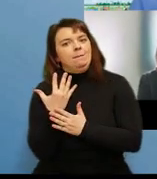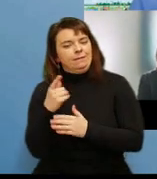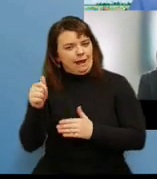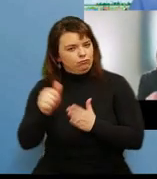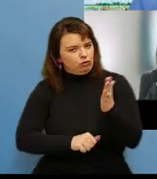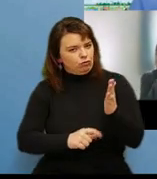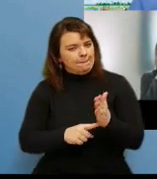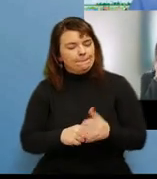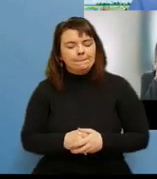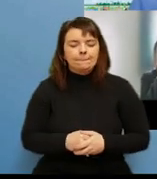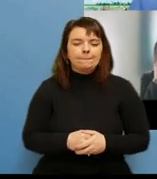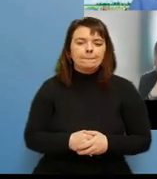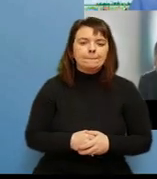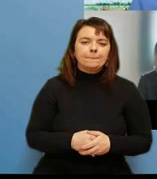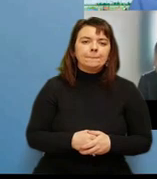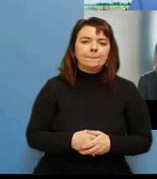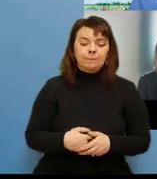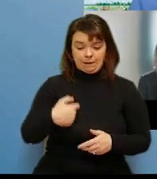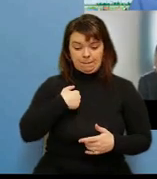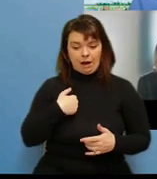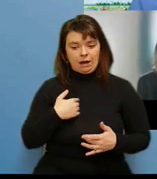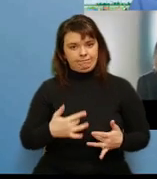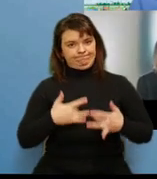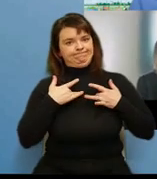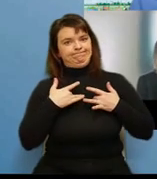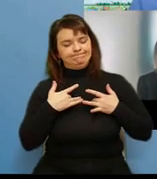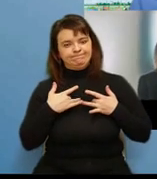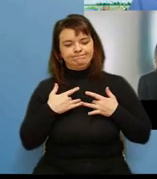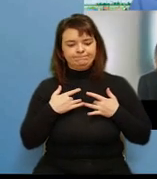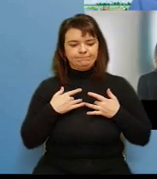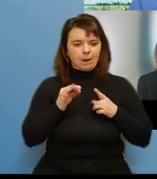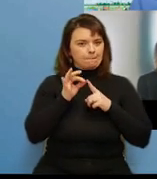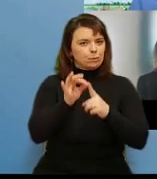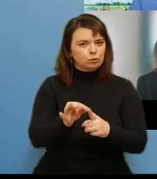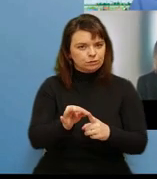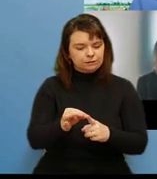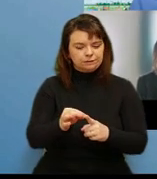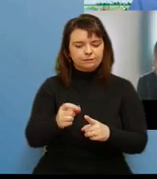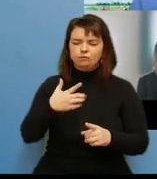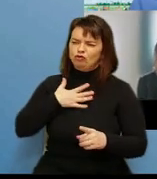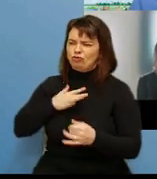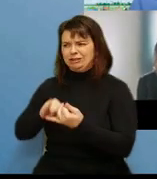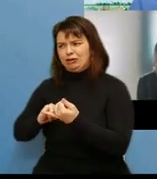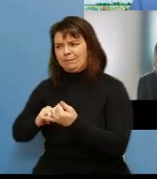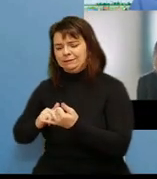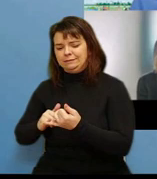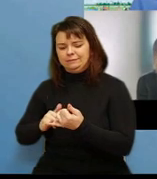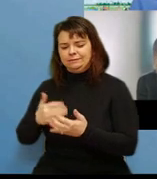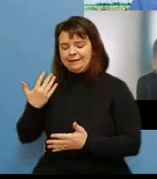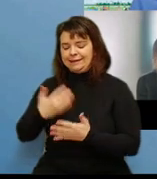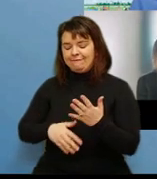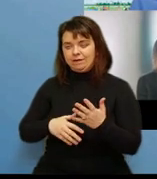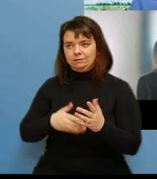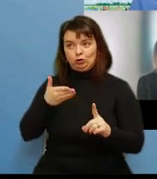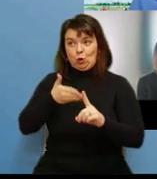we're already working on developing. But my point was just to point